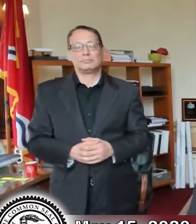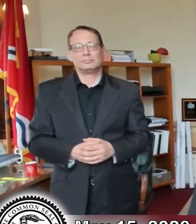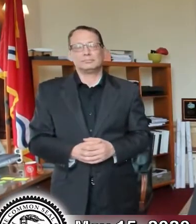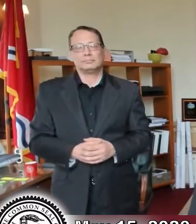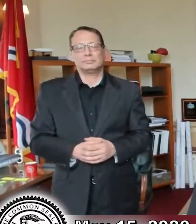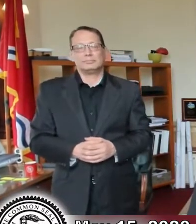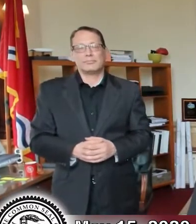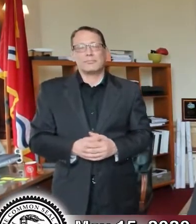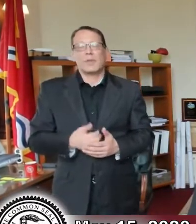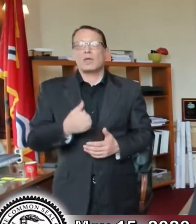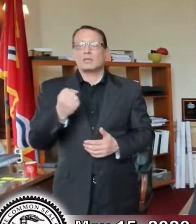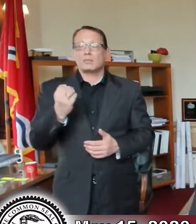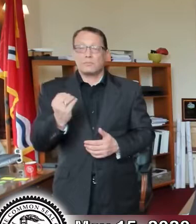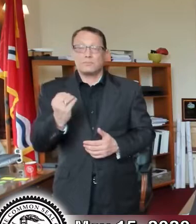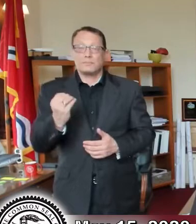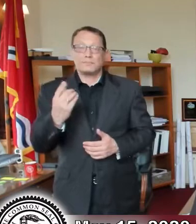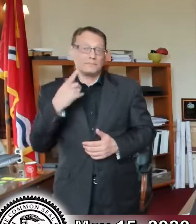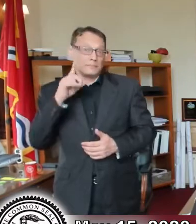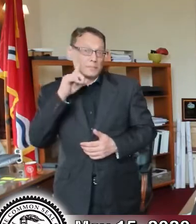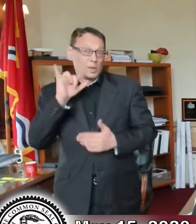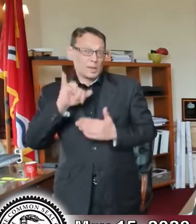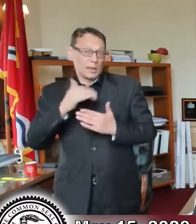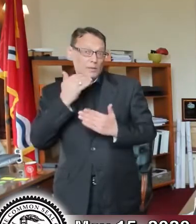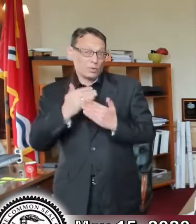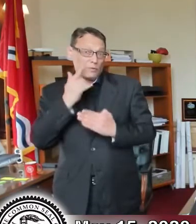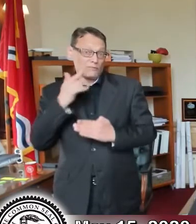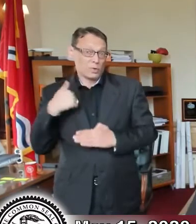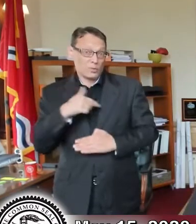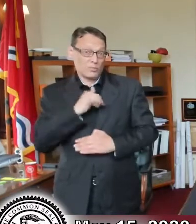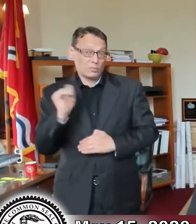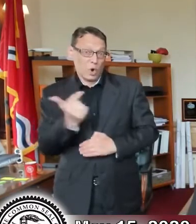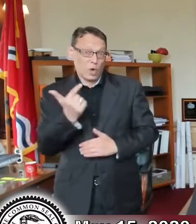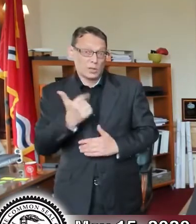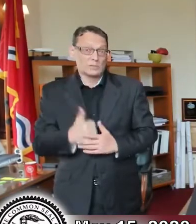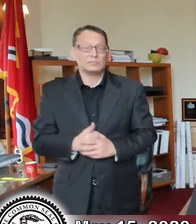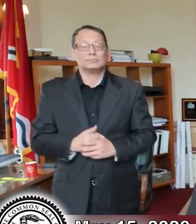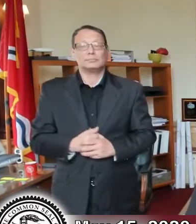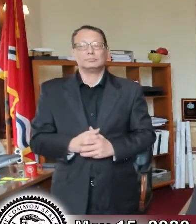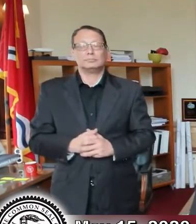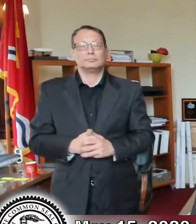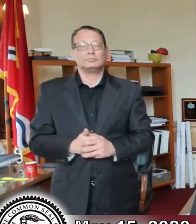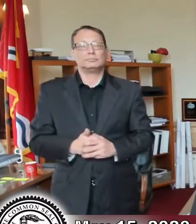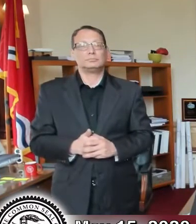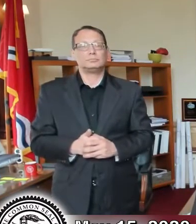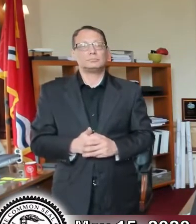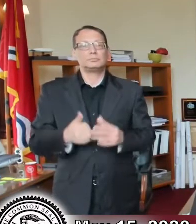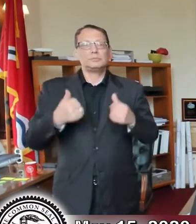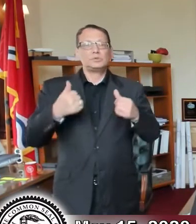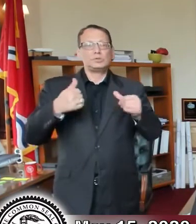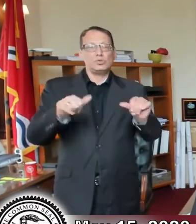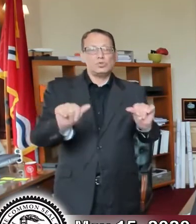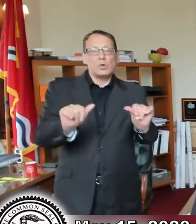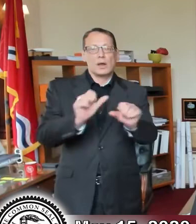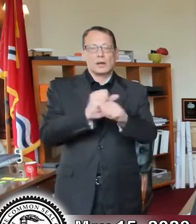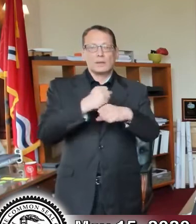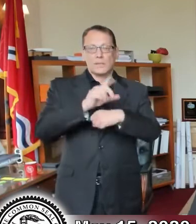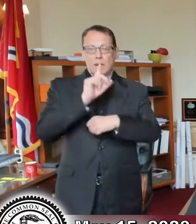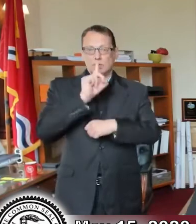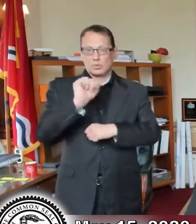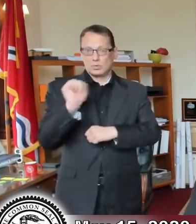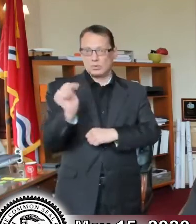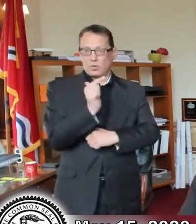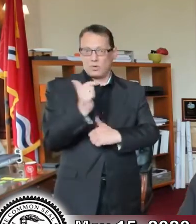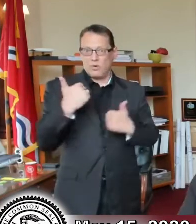to them. So I think that's good for all of us to do. So we are trying to make sure that everybody has what they